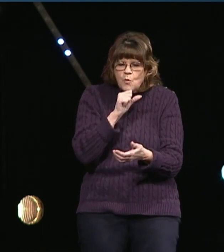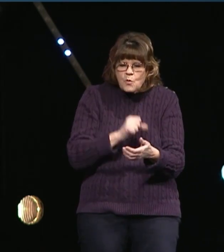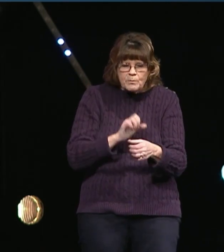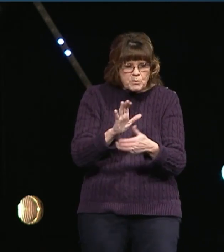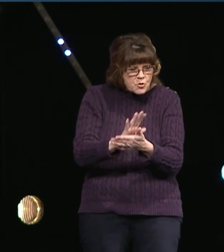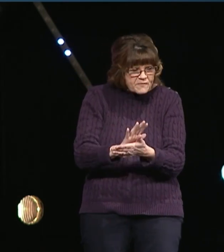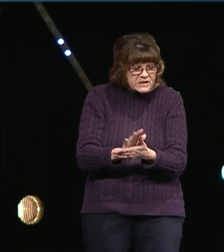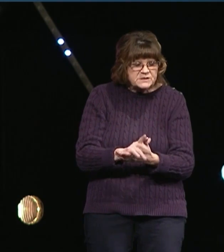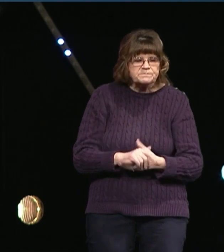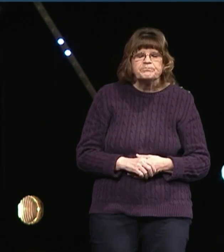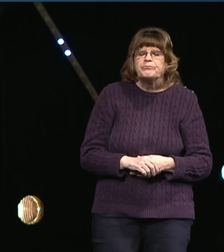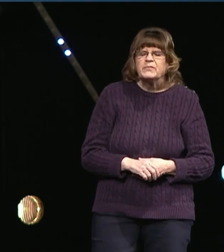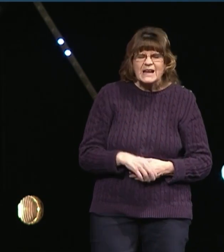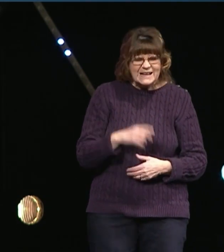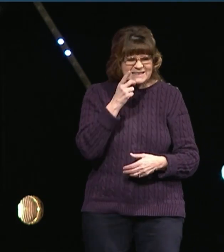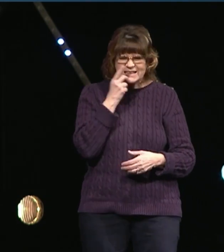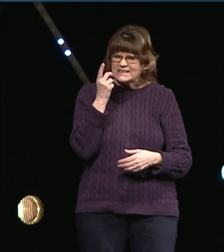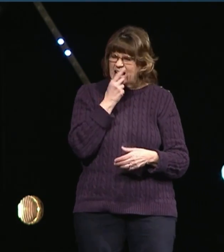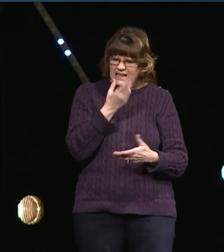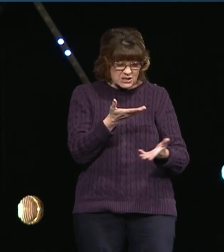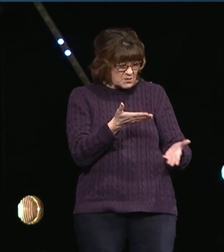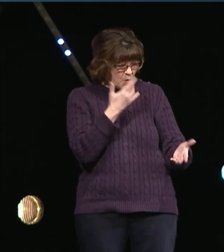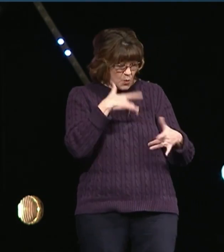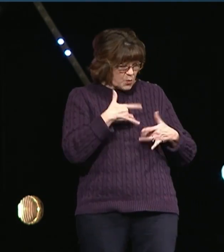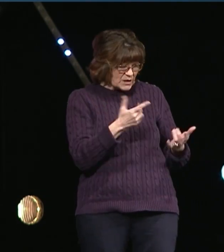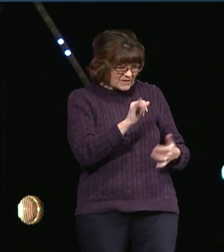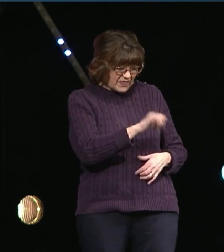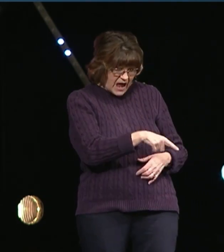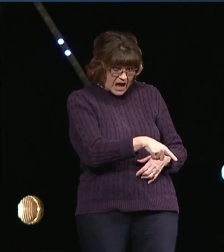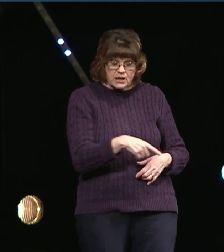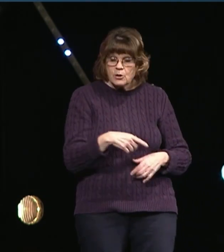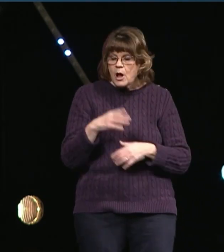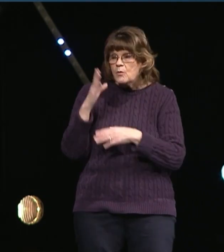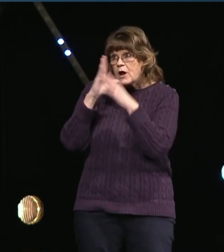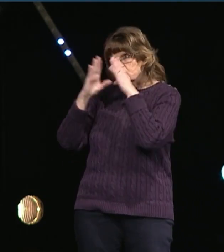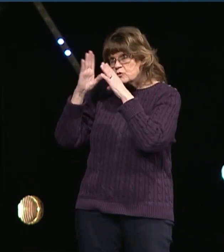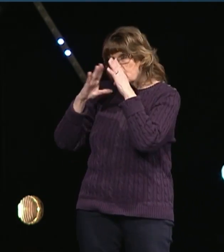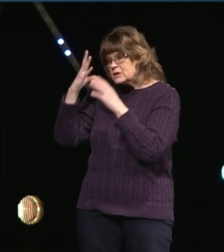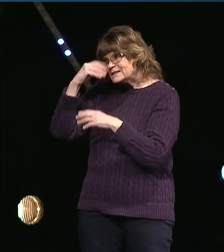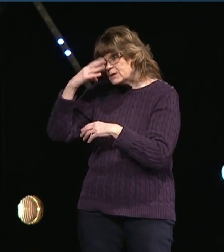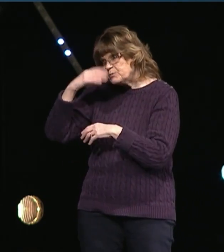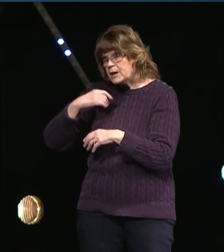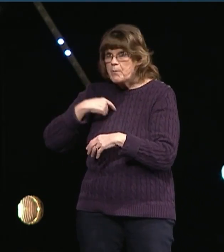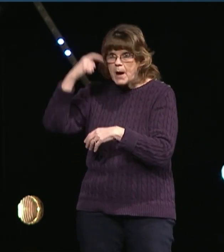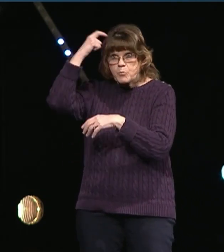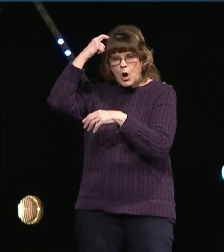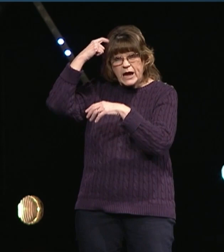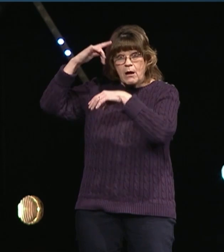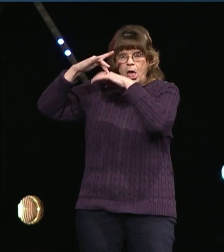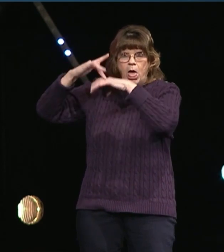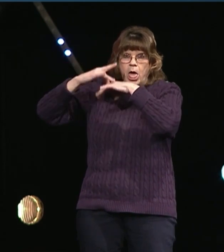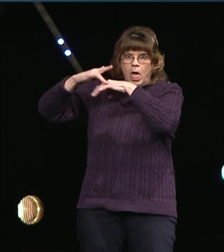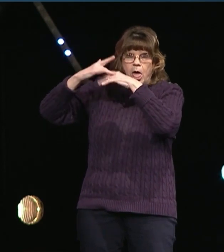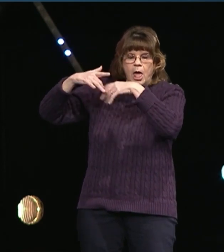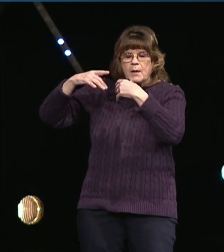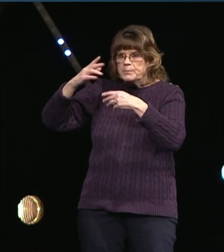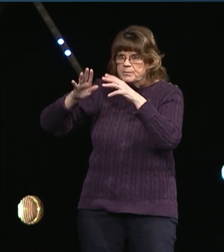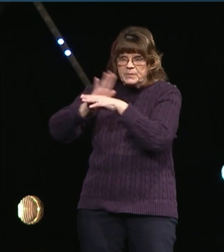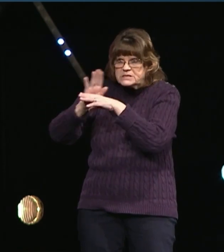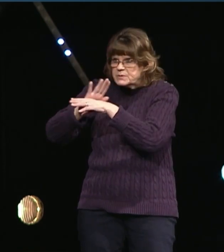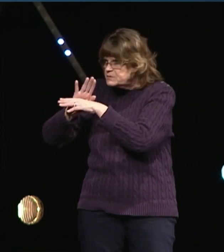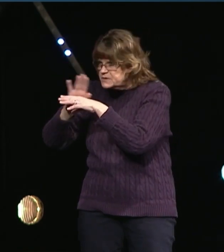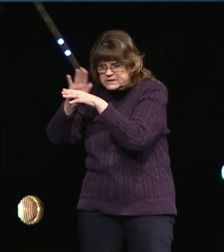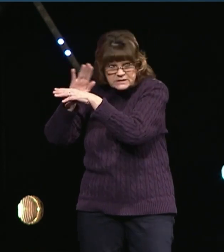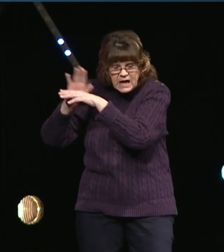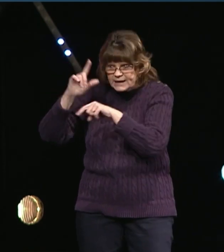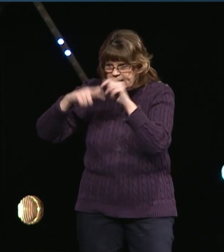I saw these things. I said, Dennis, what's this? He says, well, when I'm having trouble sleeping at night, my brain is just going. So I get up and he said, I've got this